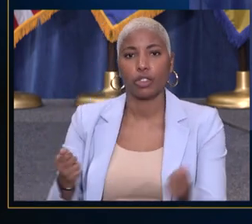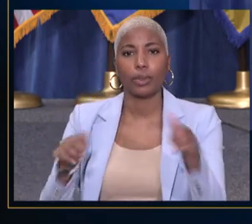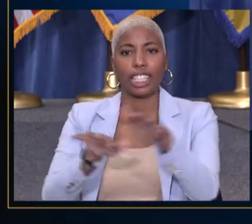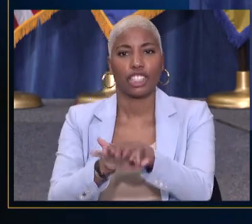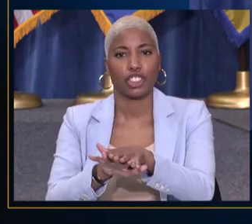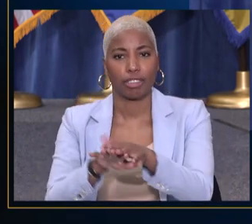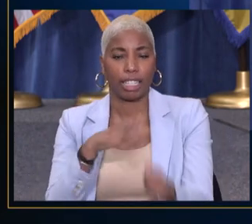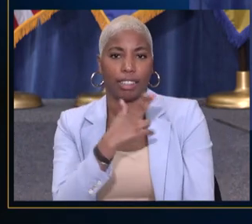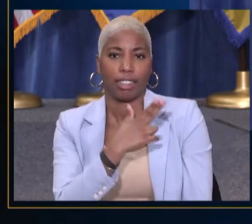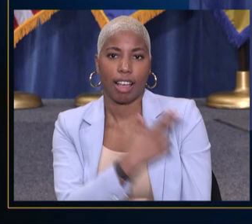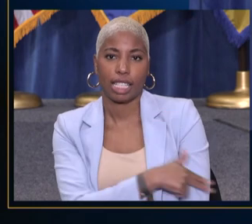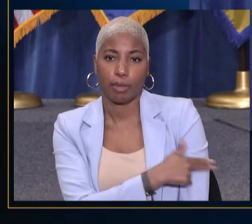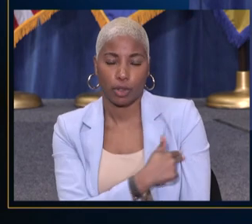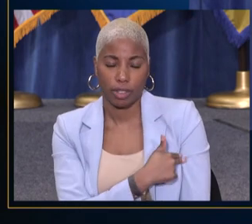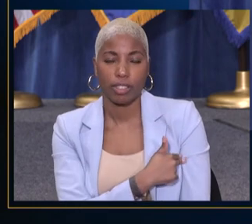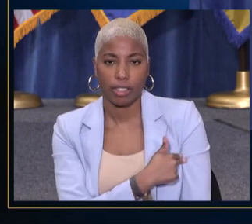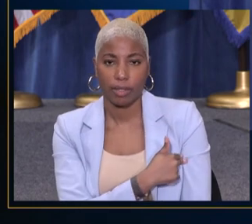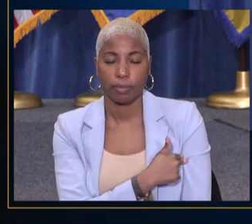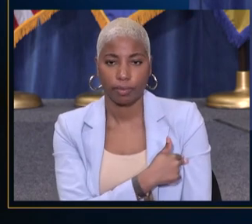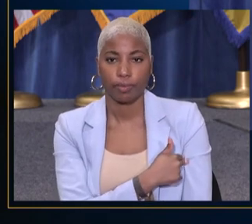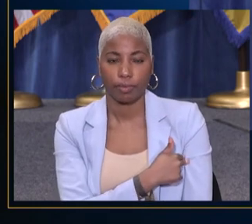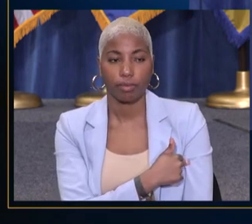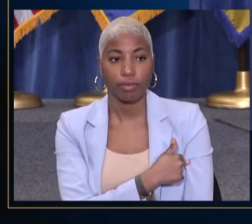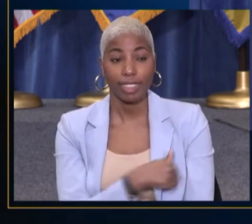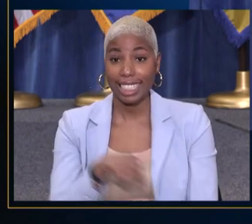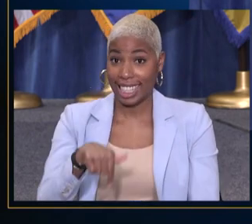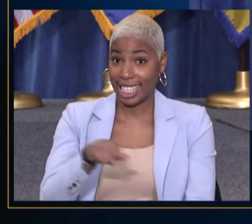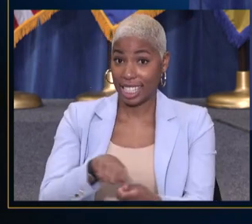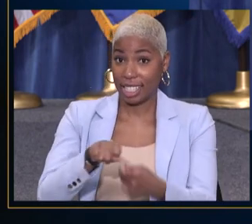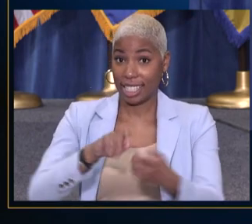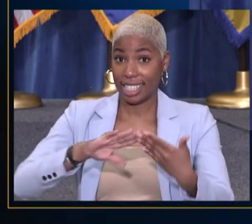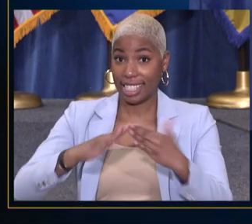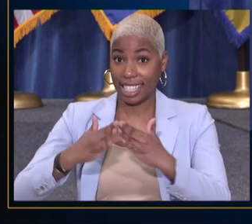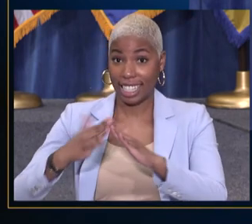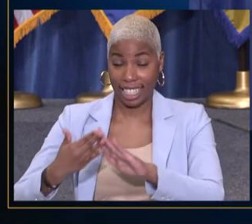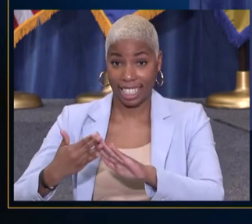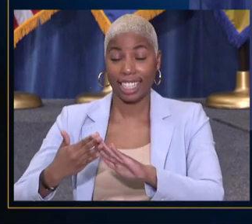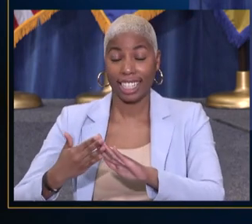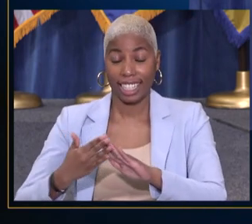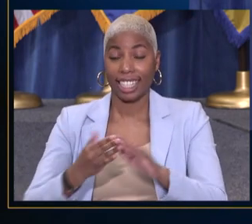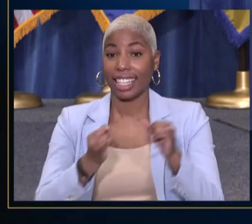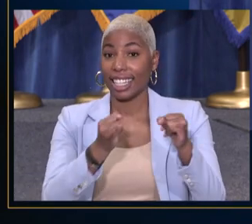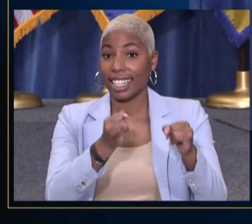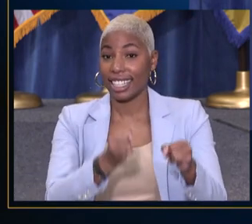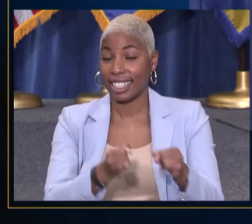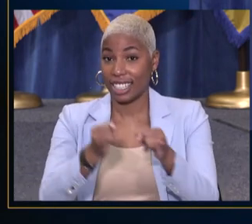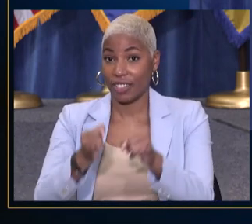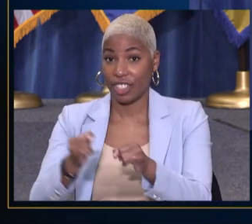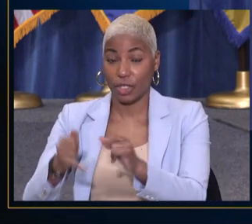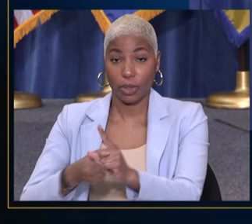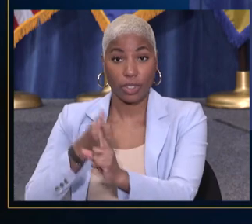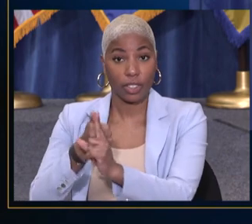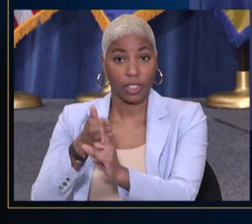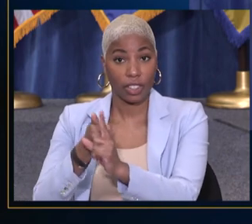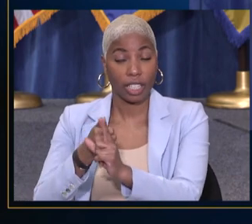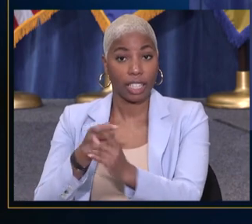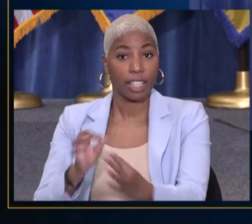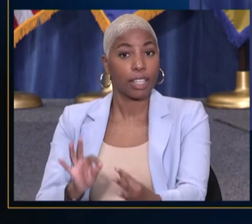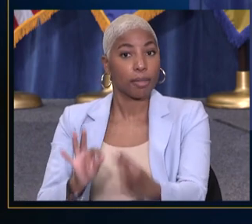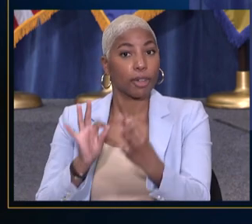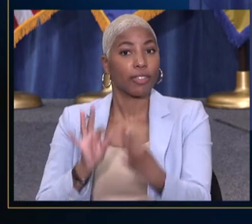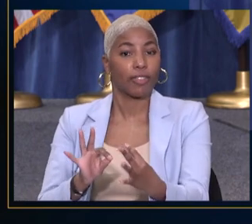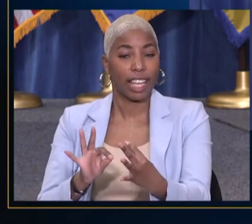hospitals. That even in this city where the individual who was able to perfect